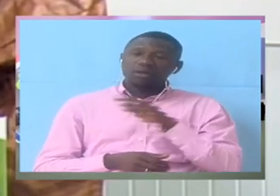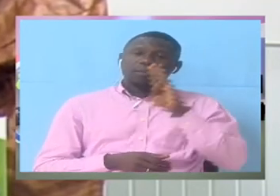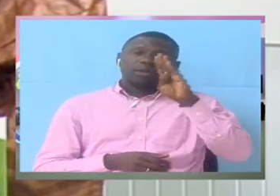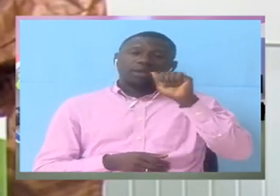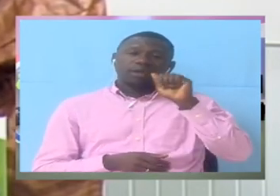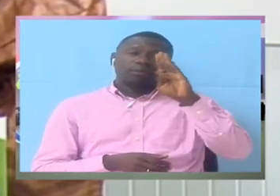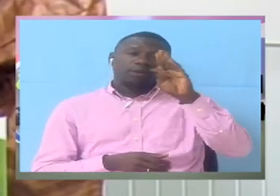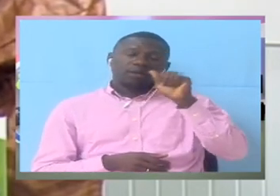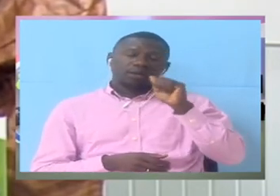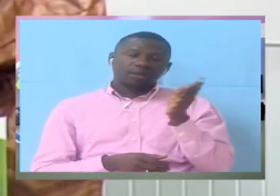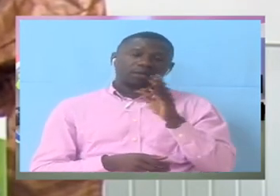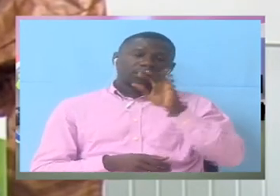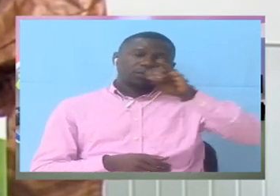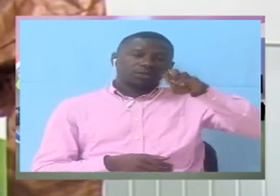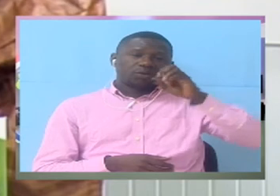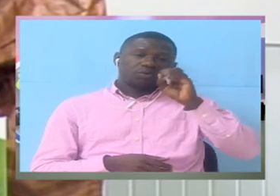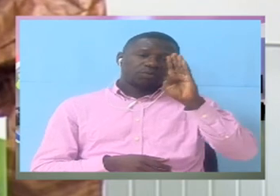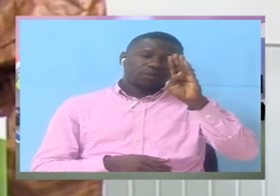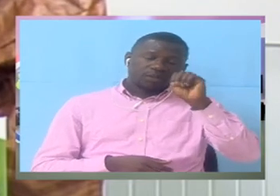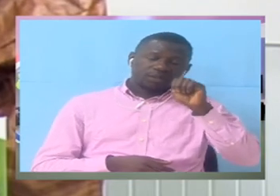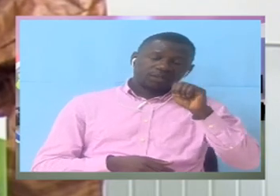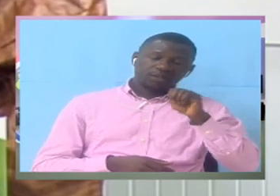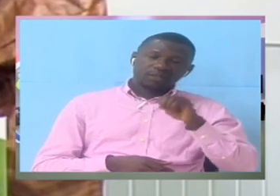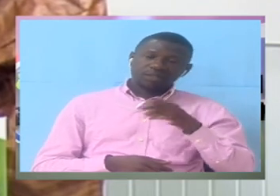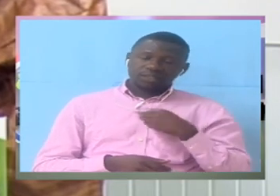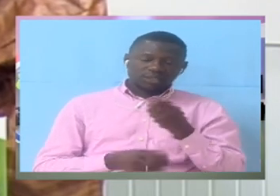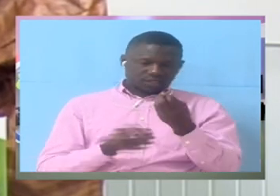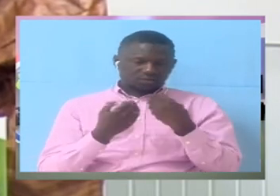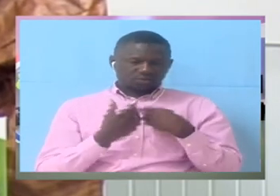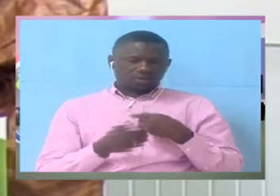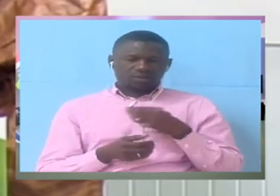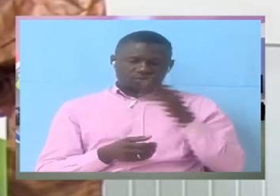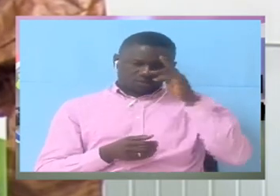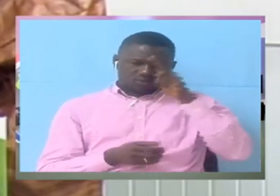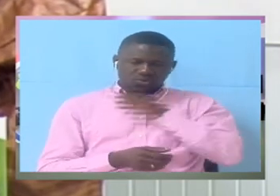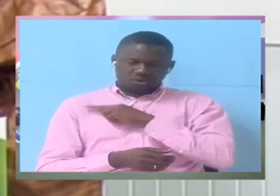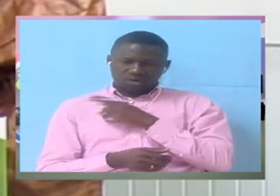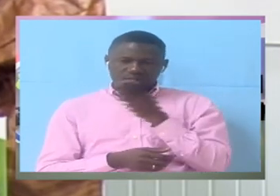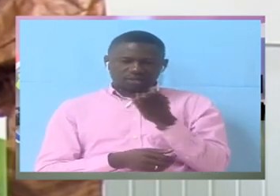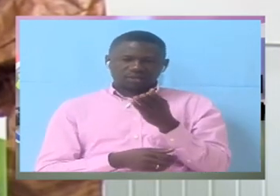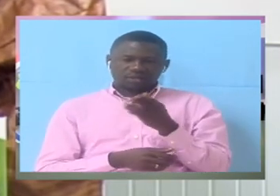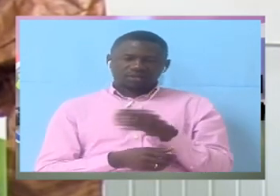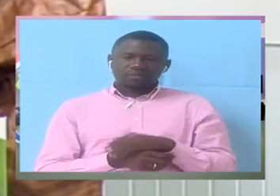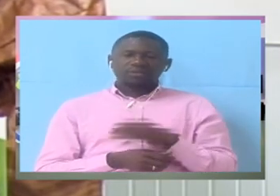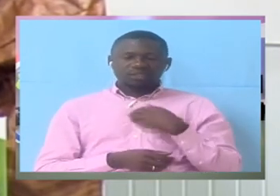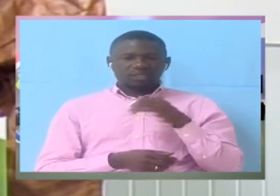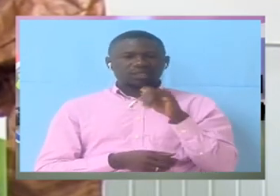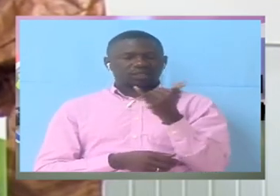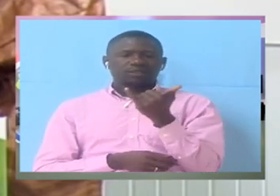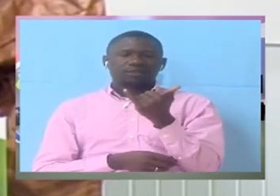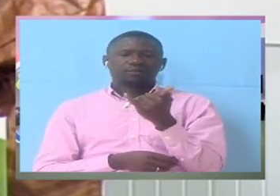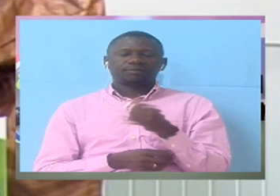Sirif Ba Job. He said, younger brother, I said, Nam.